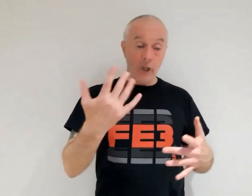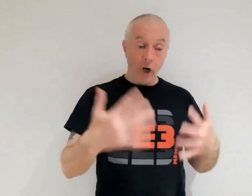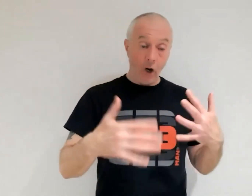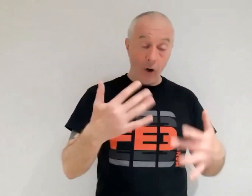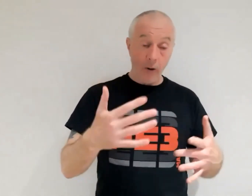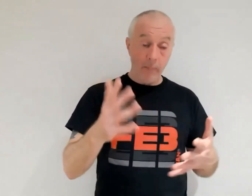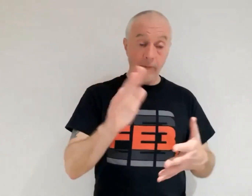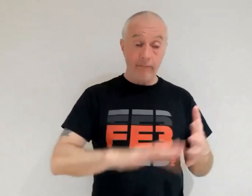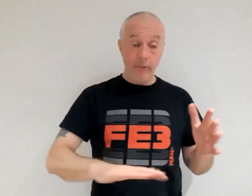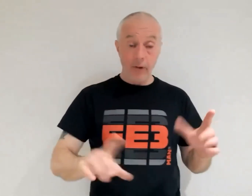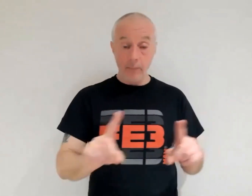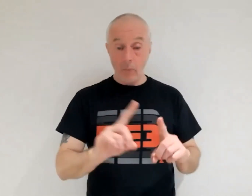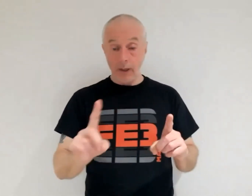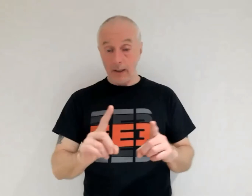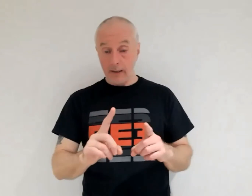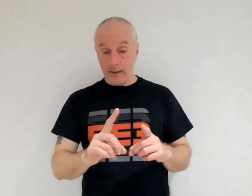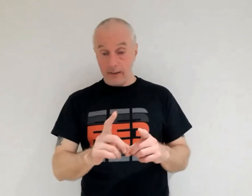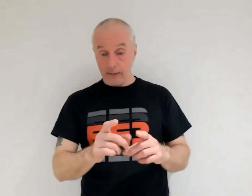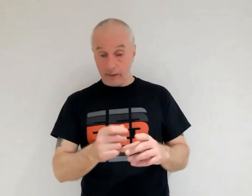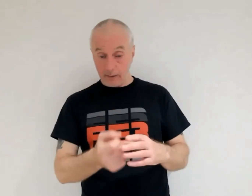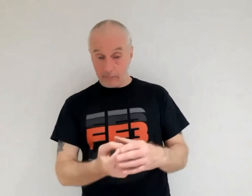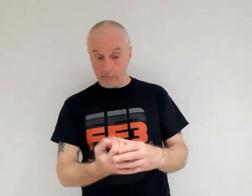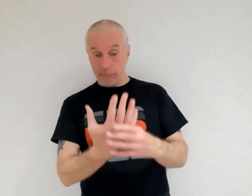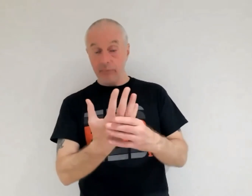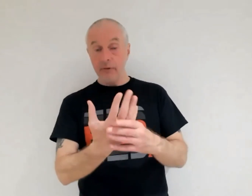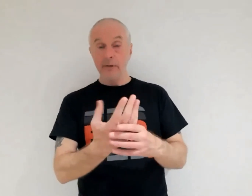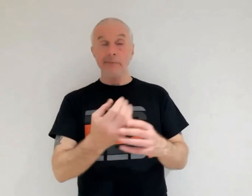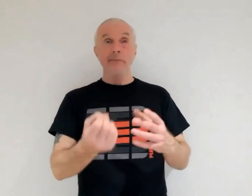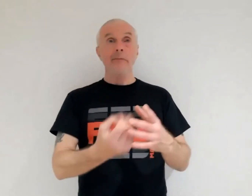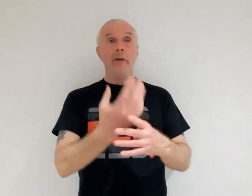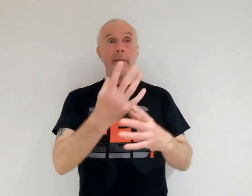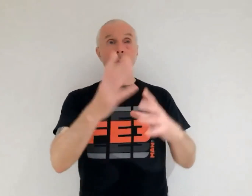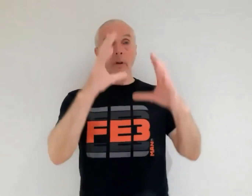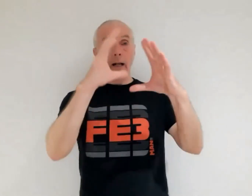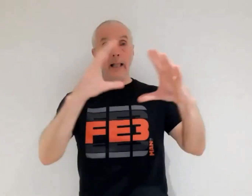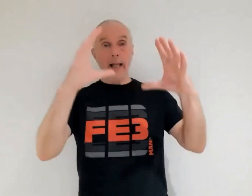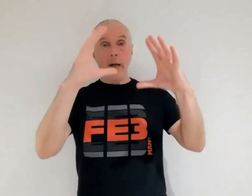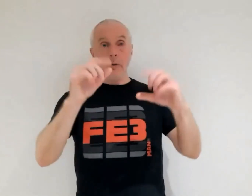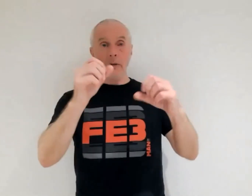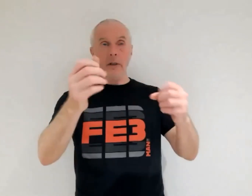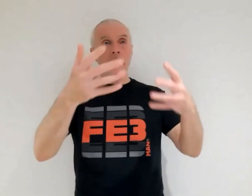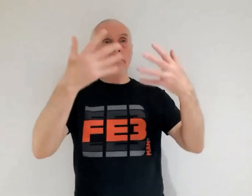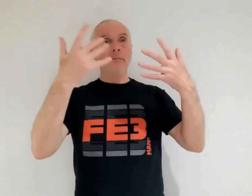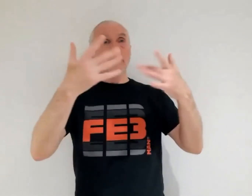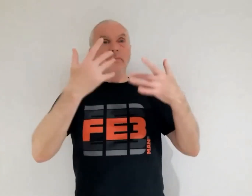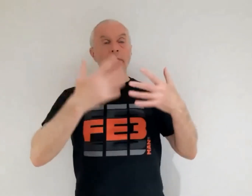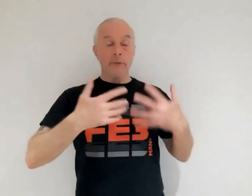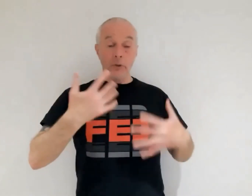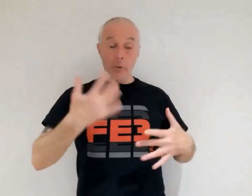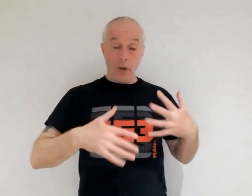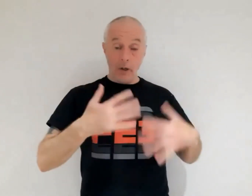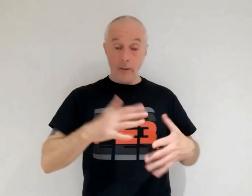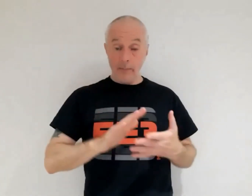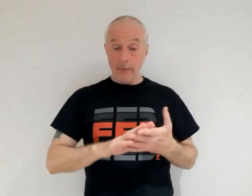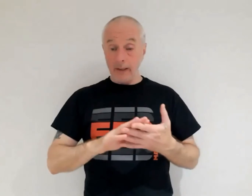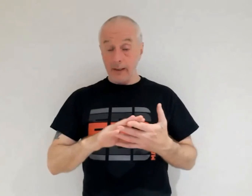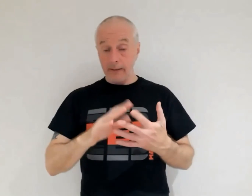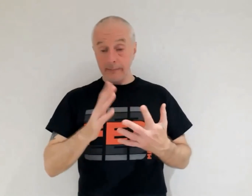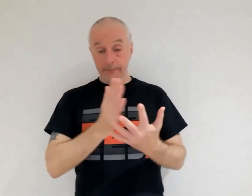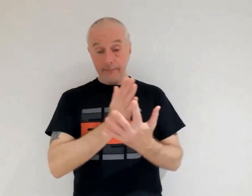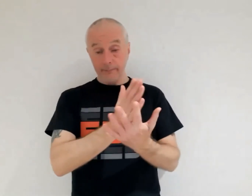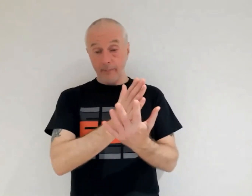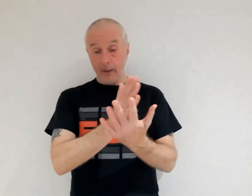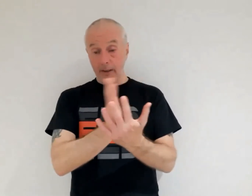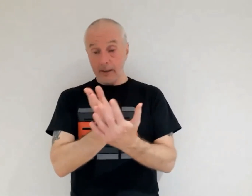the ignition sources of flammable clouds that lead to harm are split between two